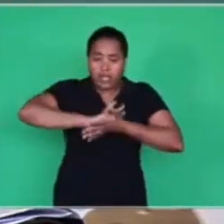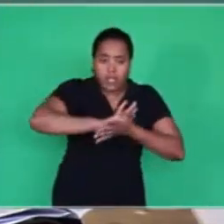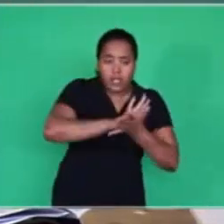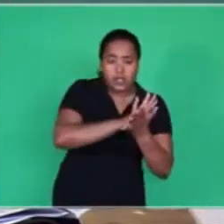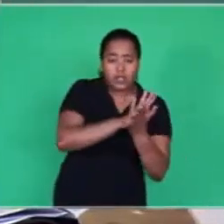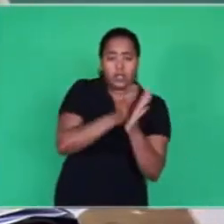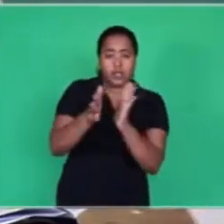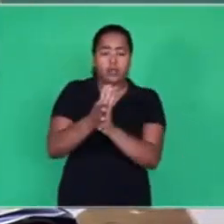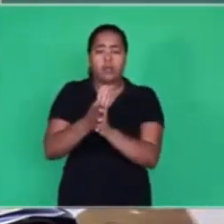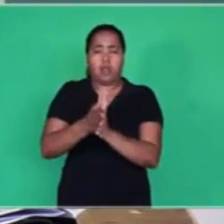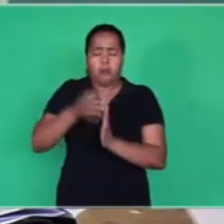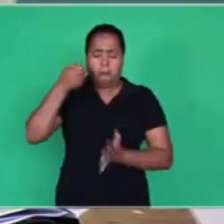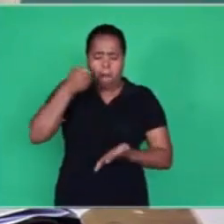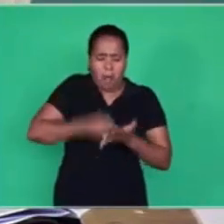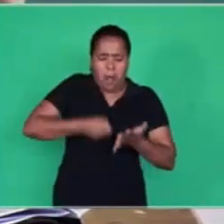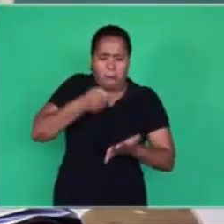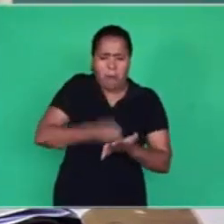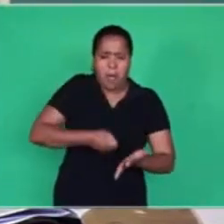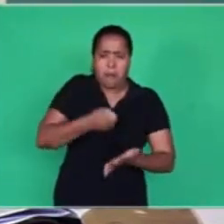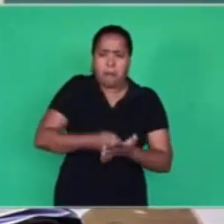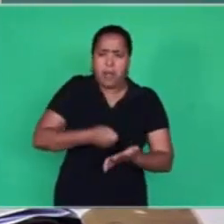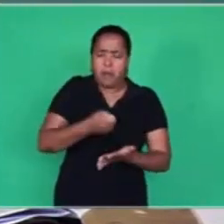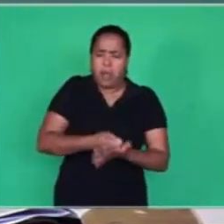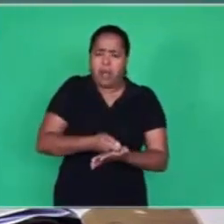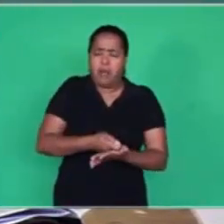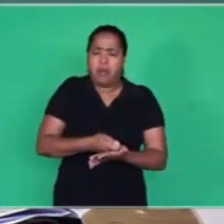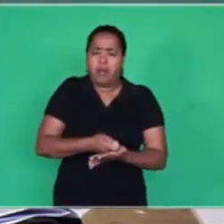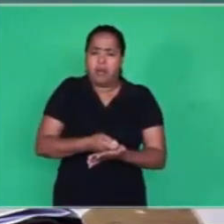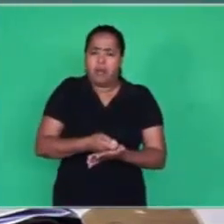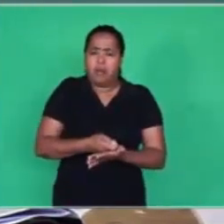Do you know how long Israel will be burying the dead?